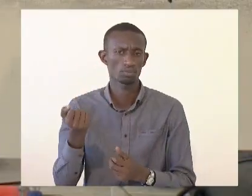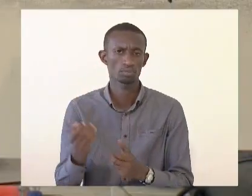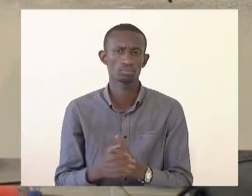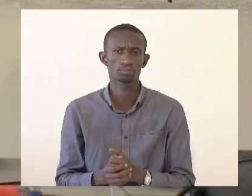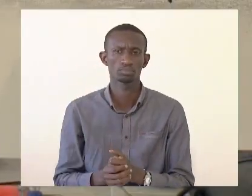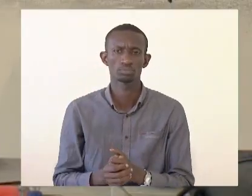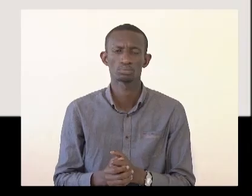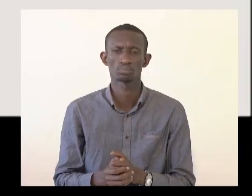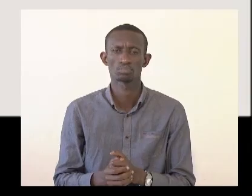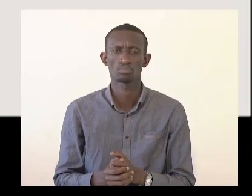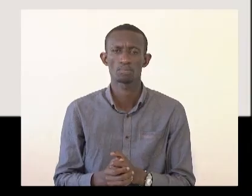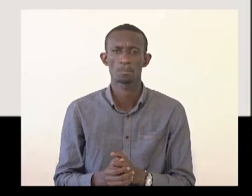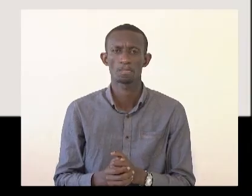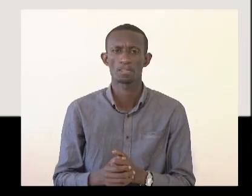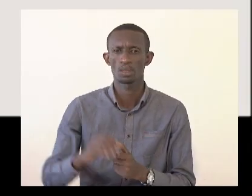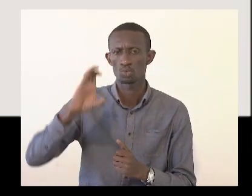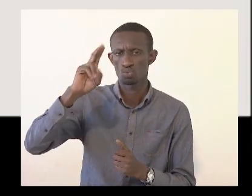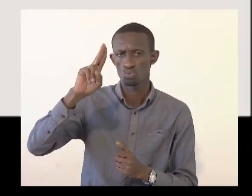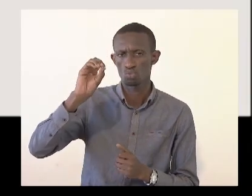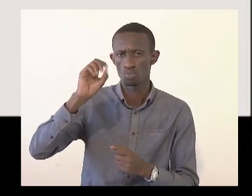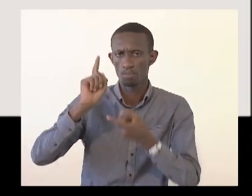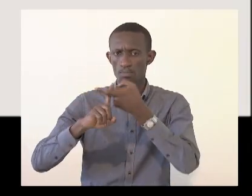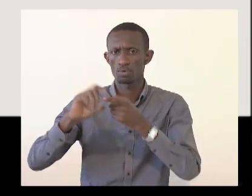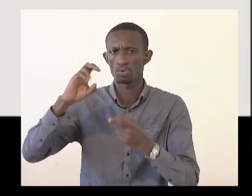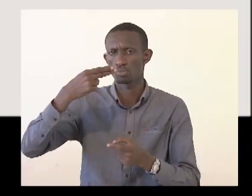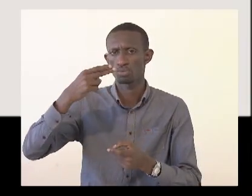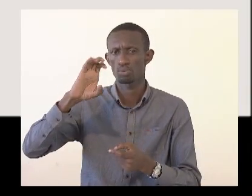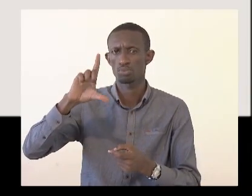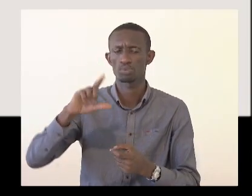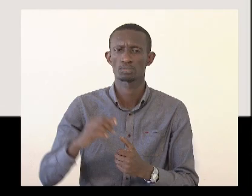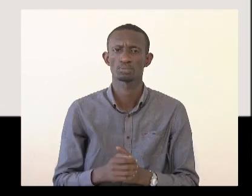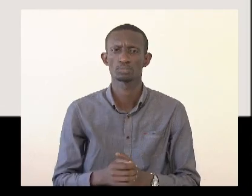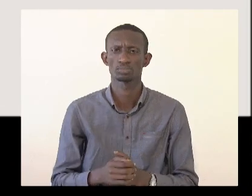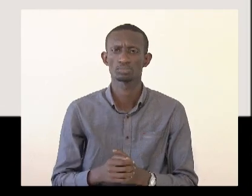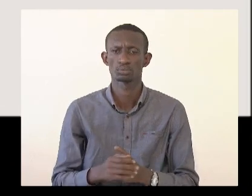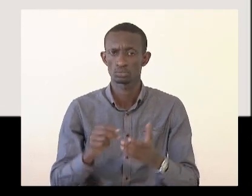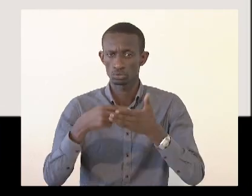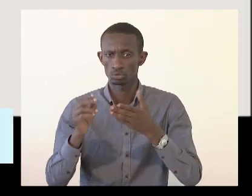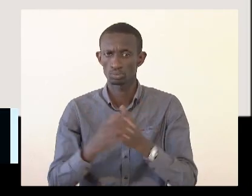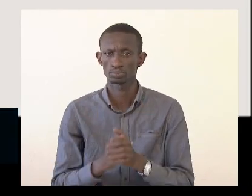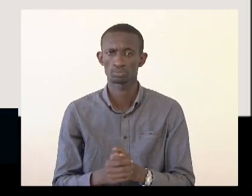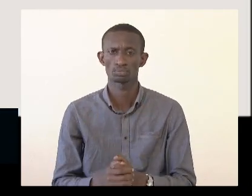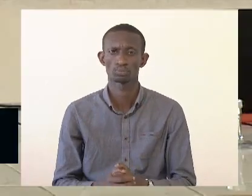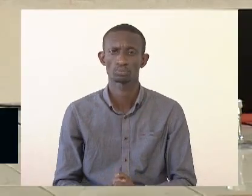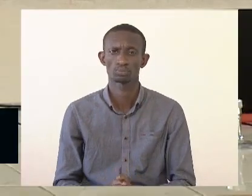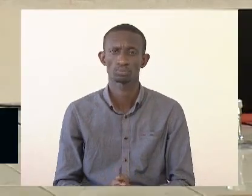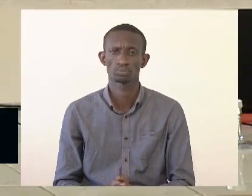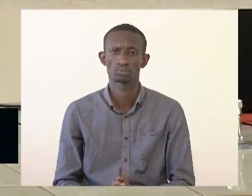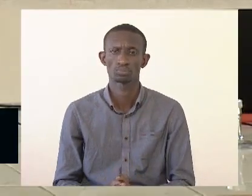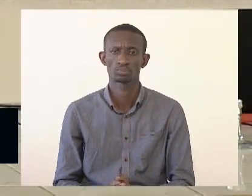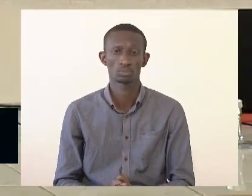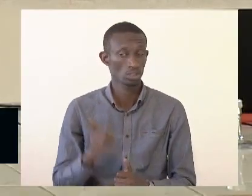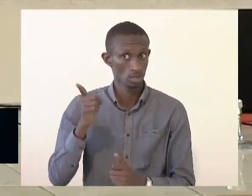copper oxide reacting with hydrochloric acid. So when copper oxide, which is